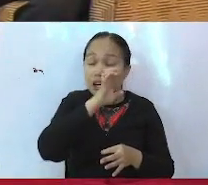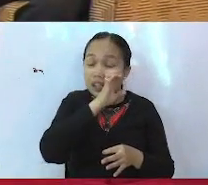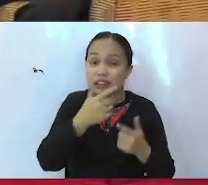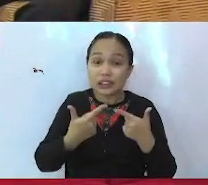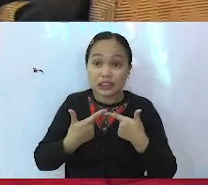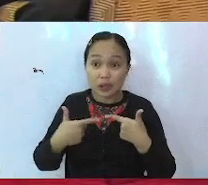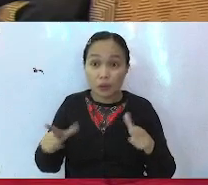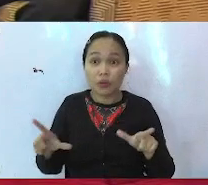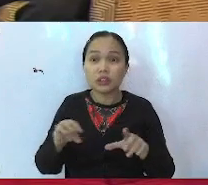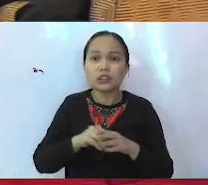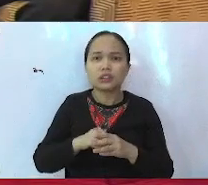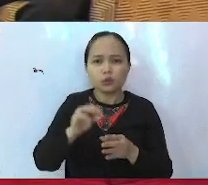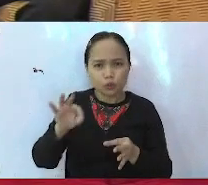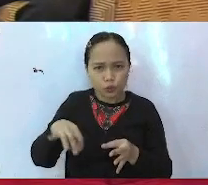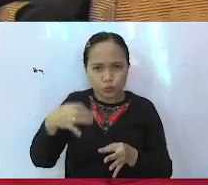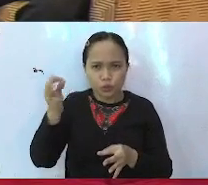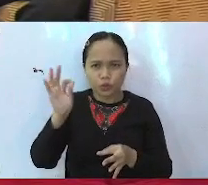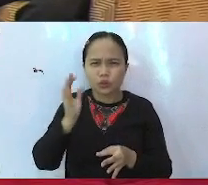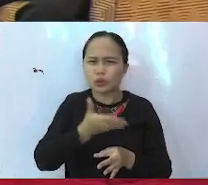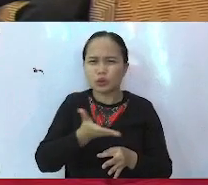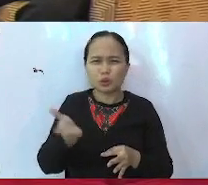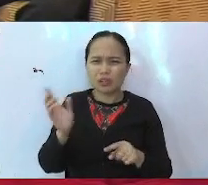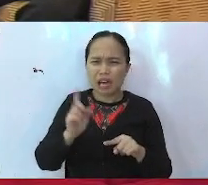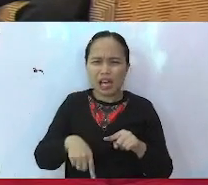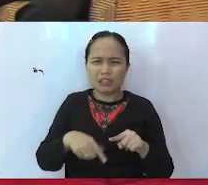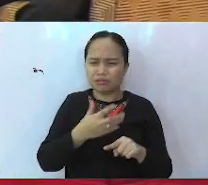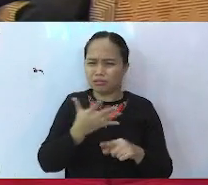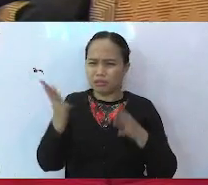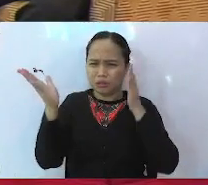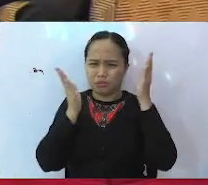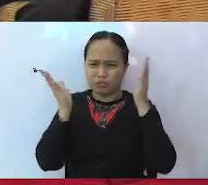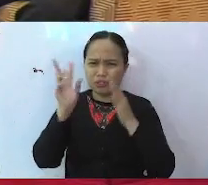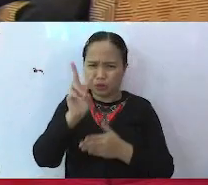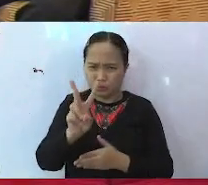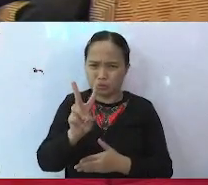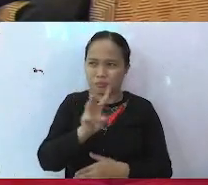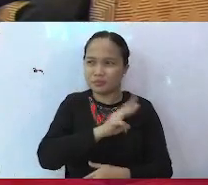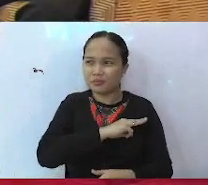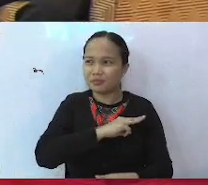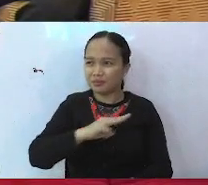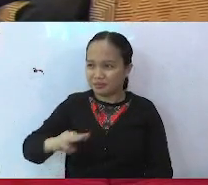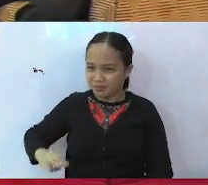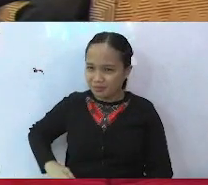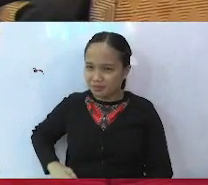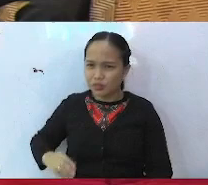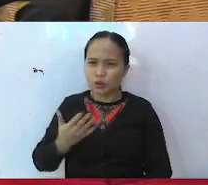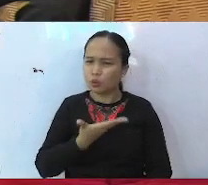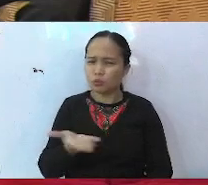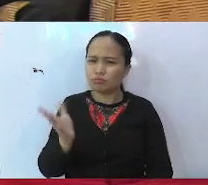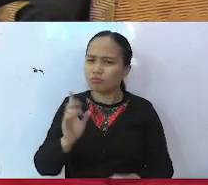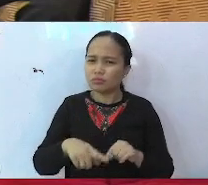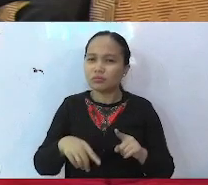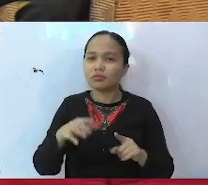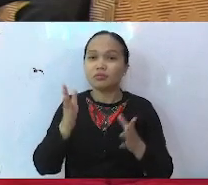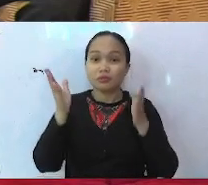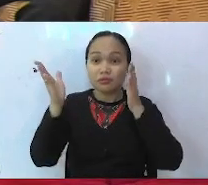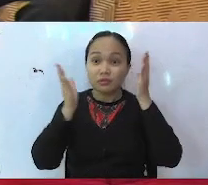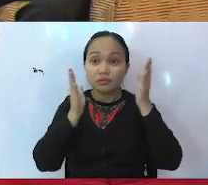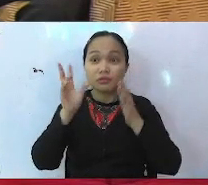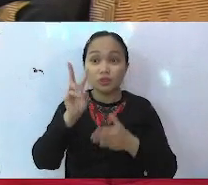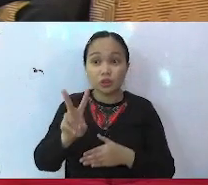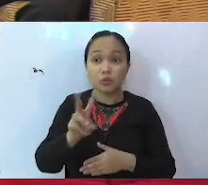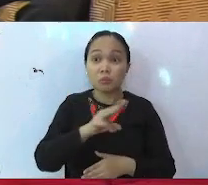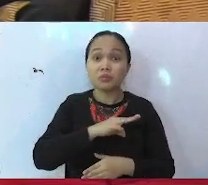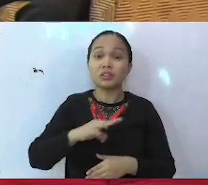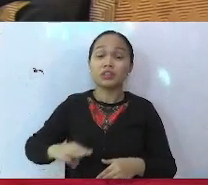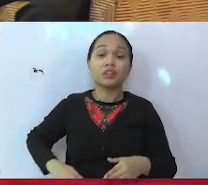soul. You know, you can't serve two masters. That's it. That's it. You can't serve two masters. Yeah. You know, and